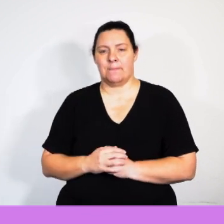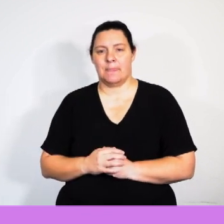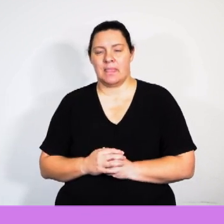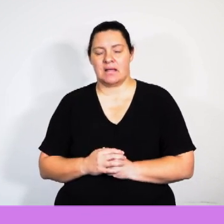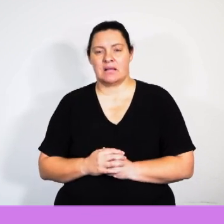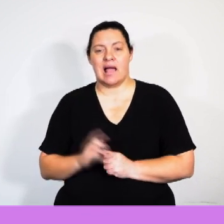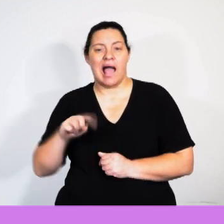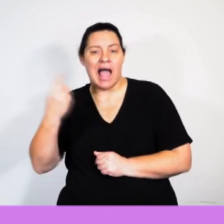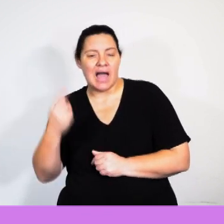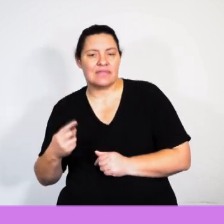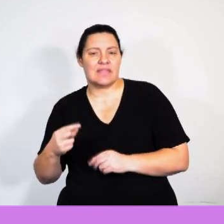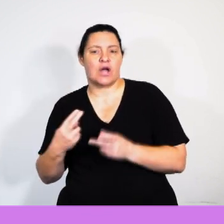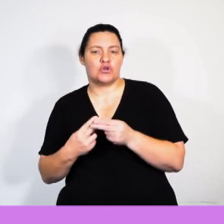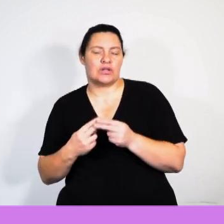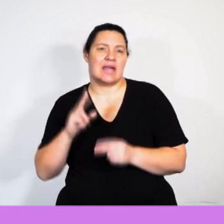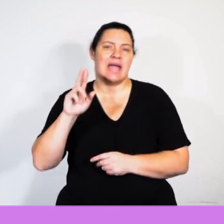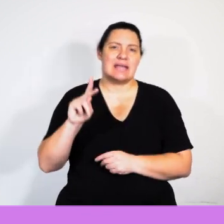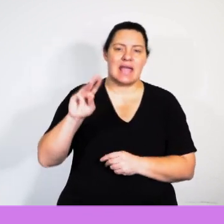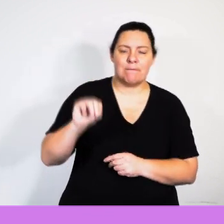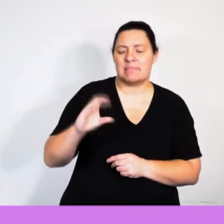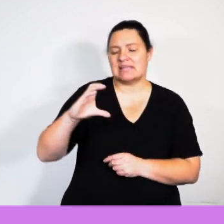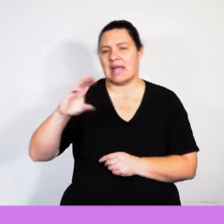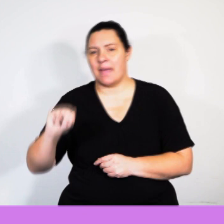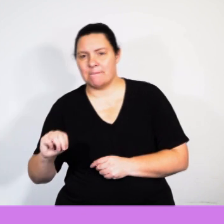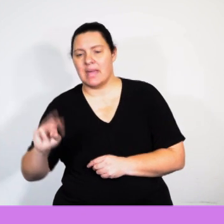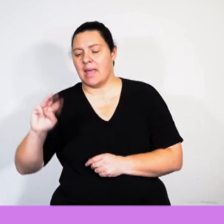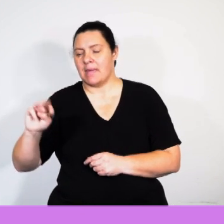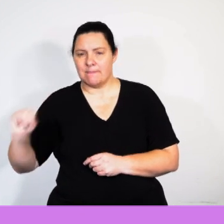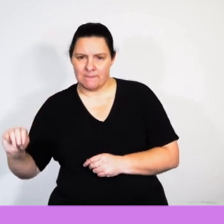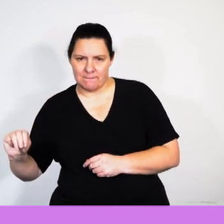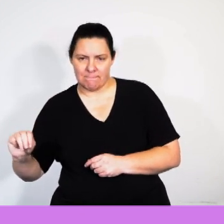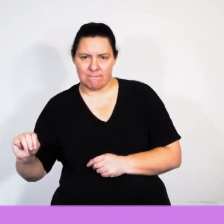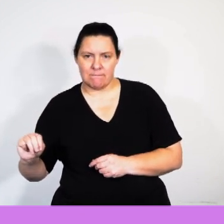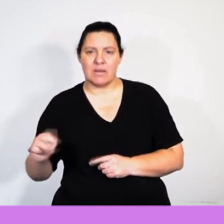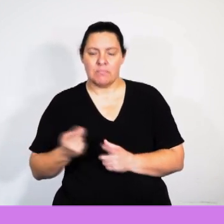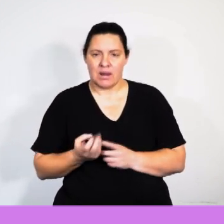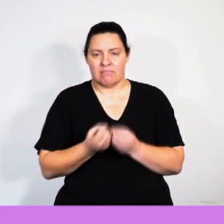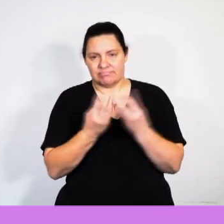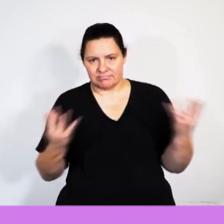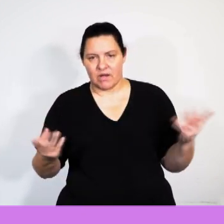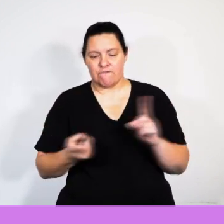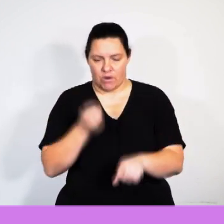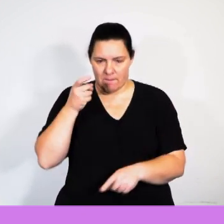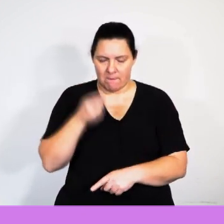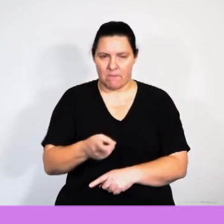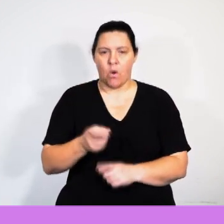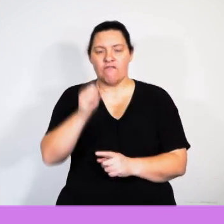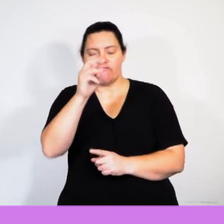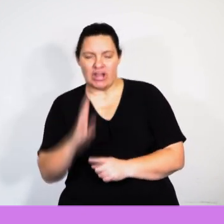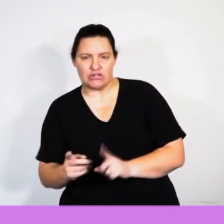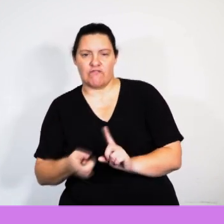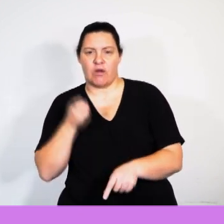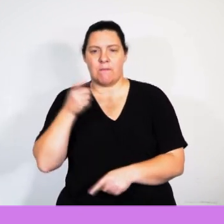meters. Other units such as kilometers, centimeters, and millimeters are multiples